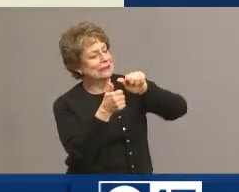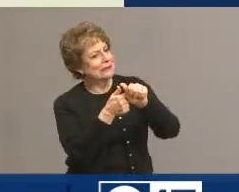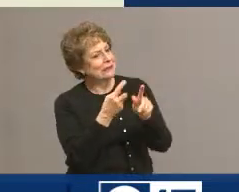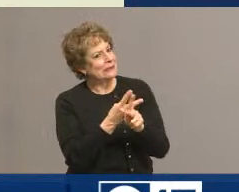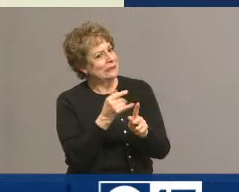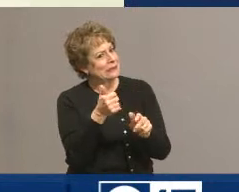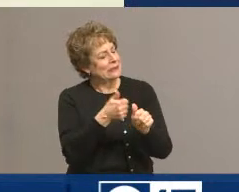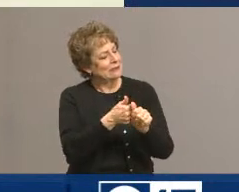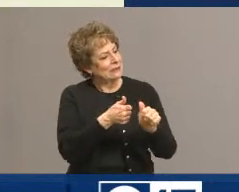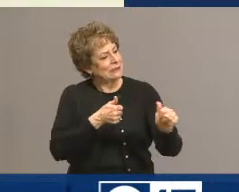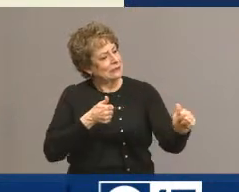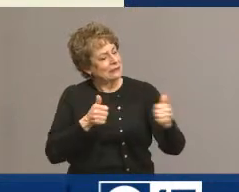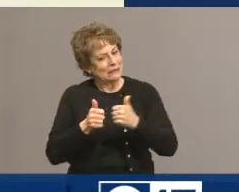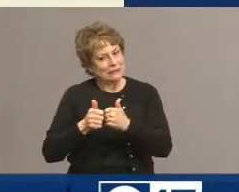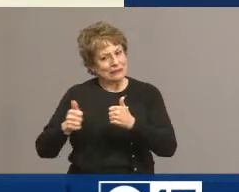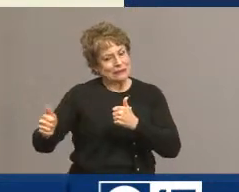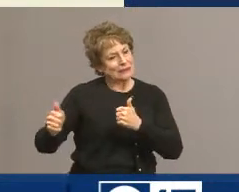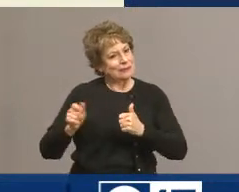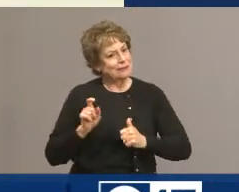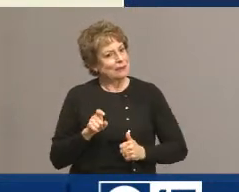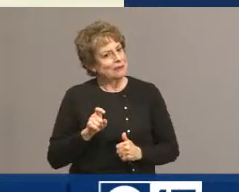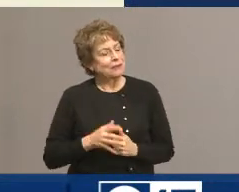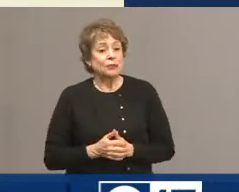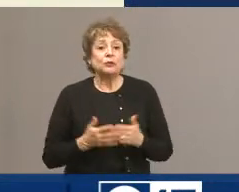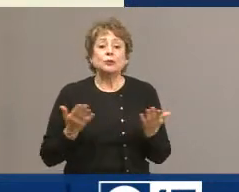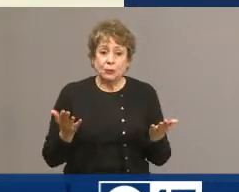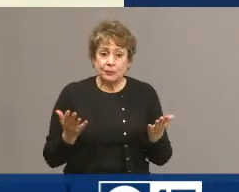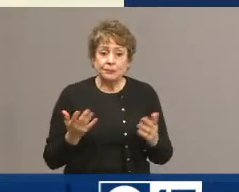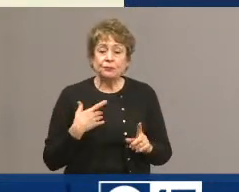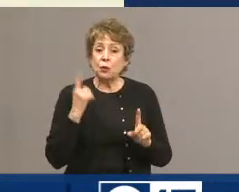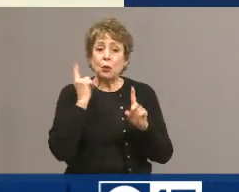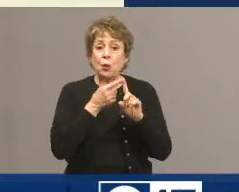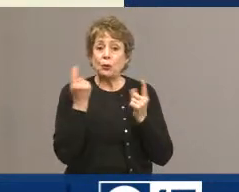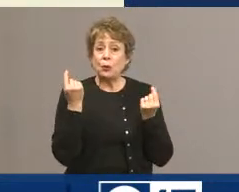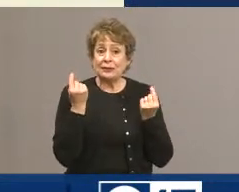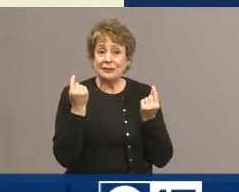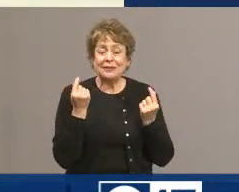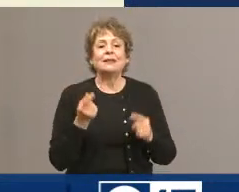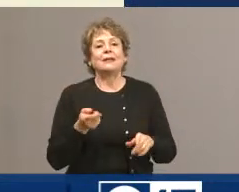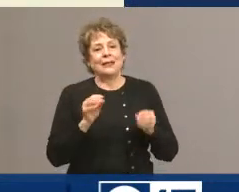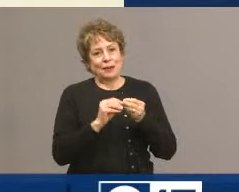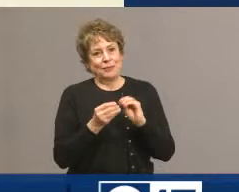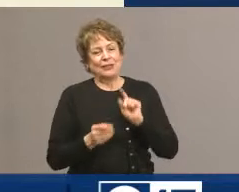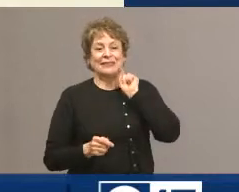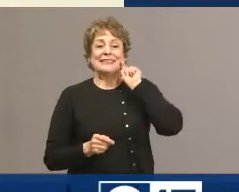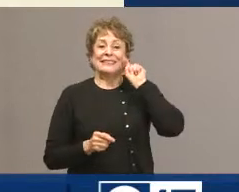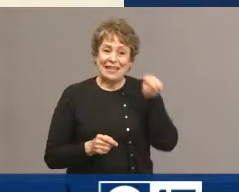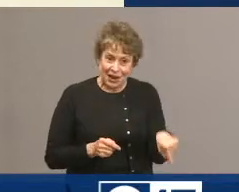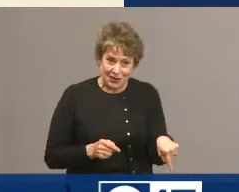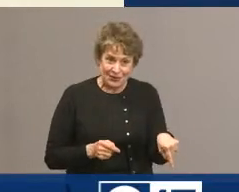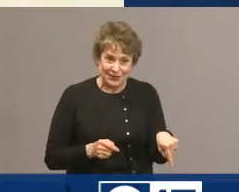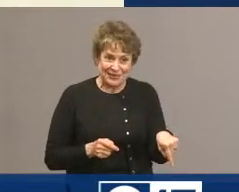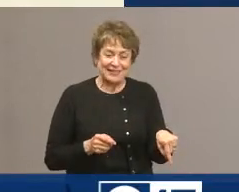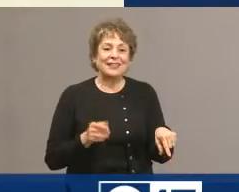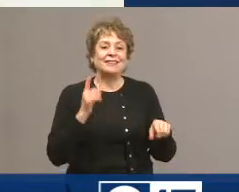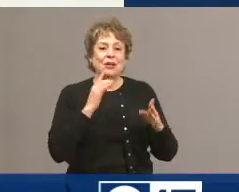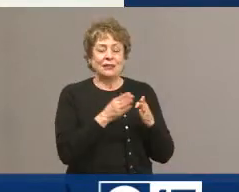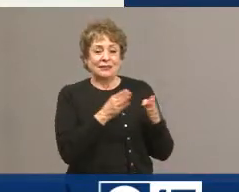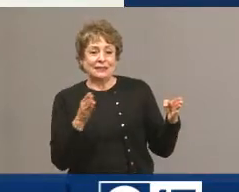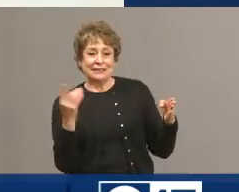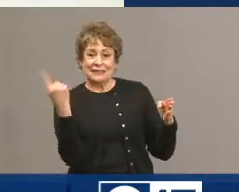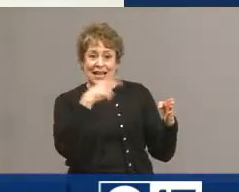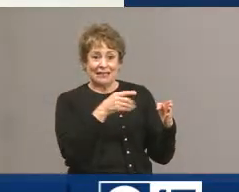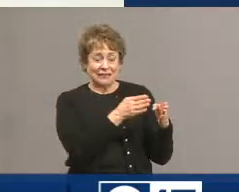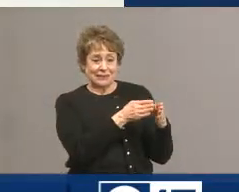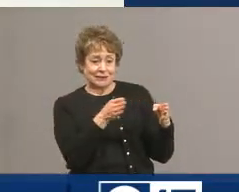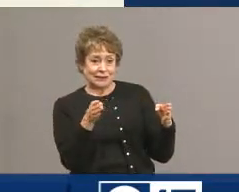downward trajectory for a 14-day period or a downward trajectory in positive tests.